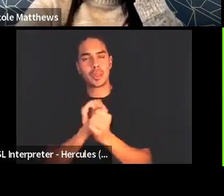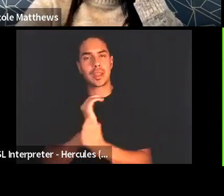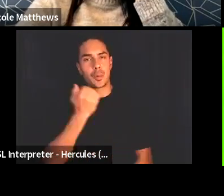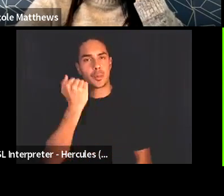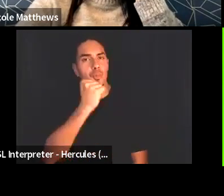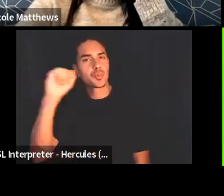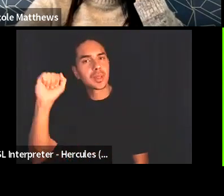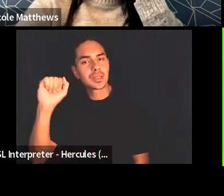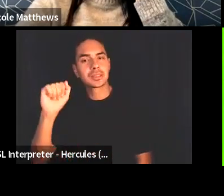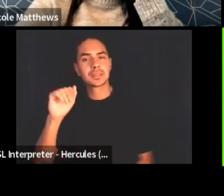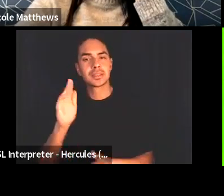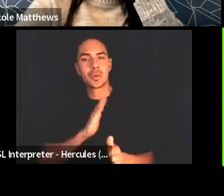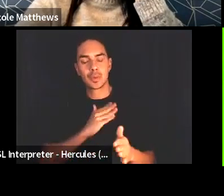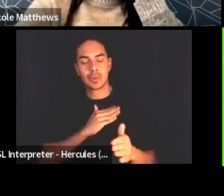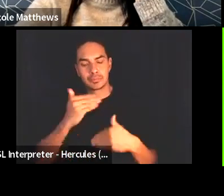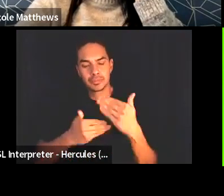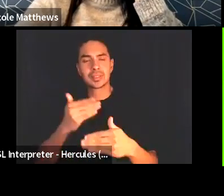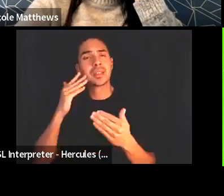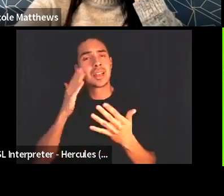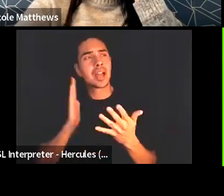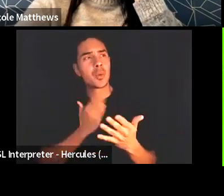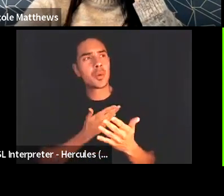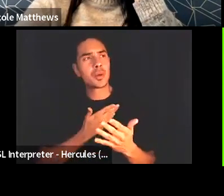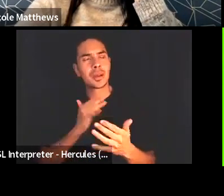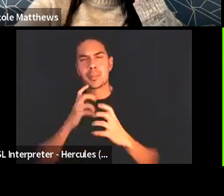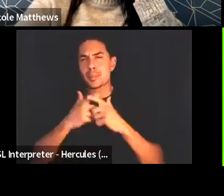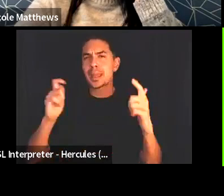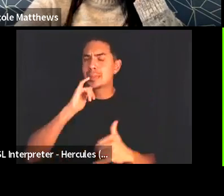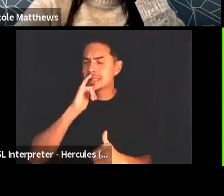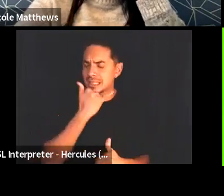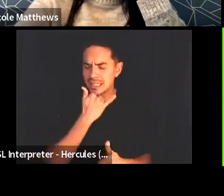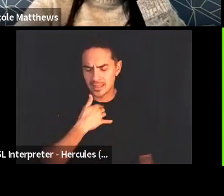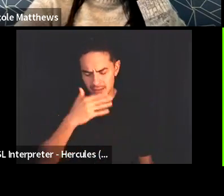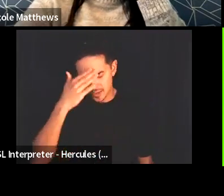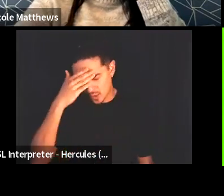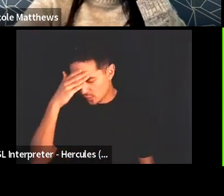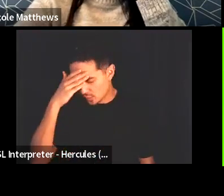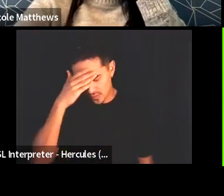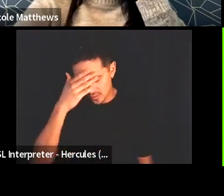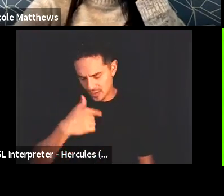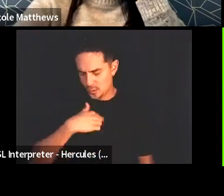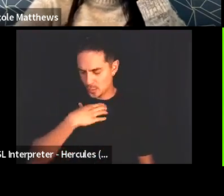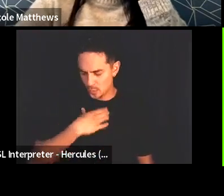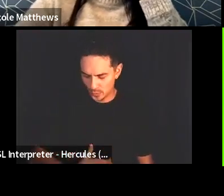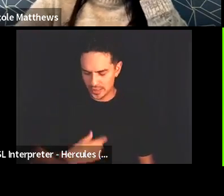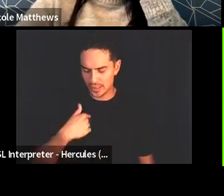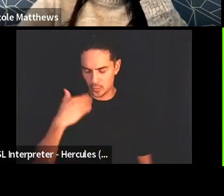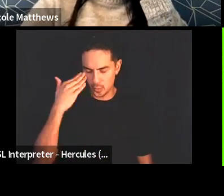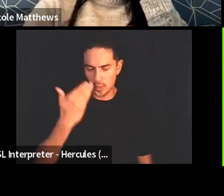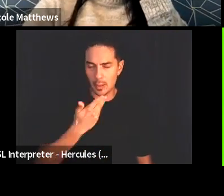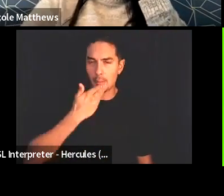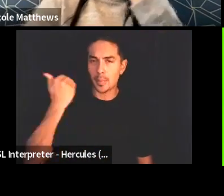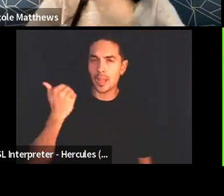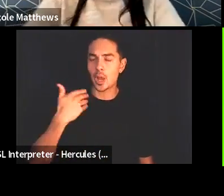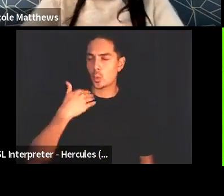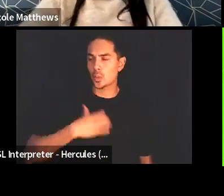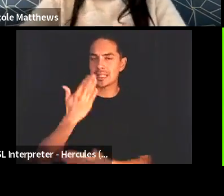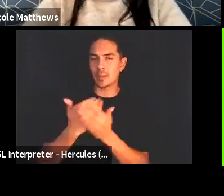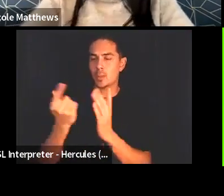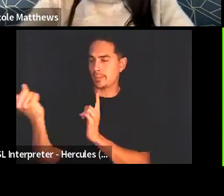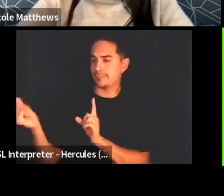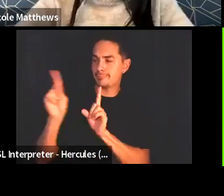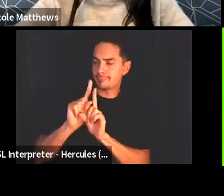hardest times, we've made so many mistakes, and that we had hoped that someone would walk us through that with the love and hold our hand through it.